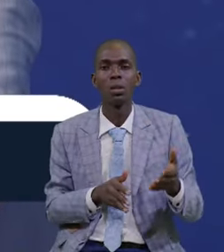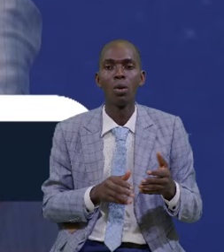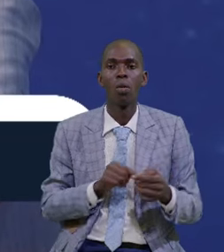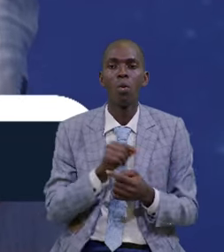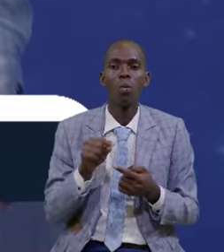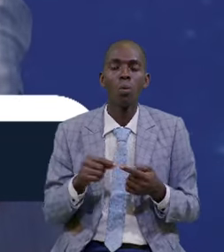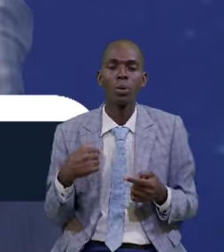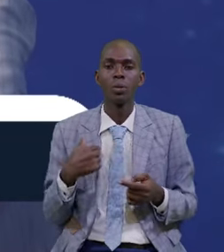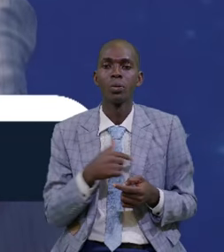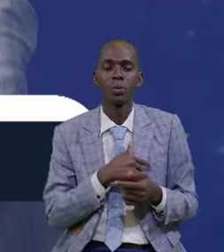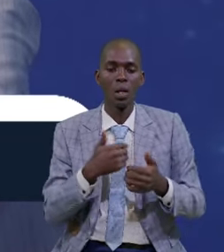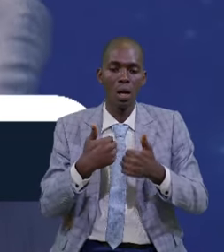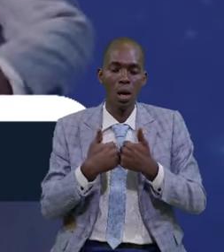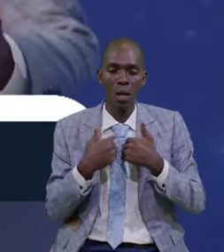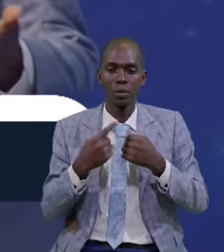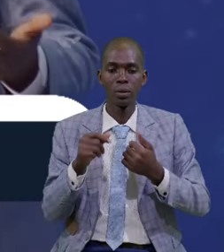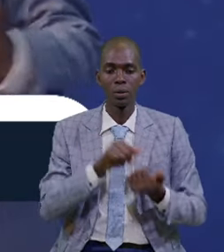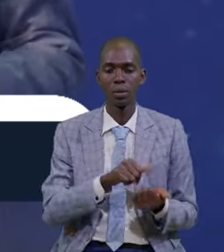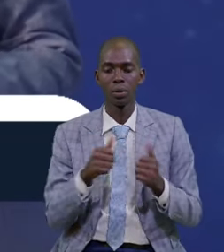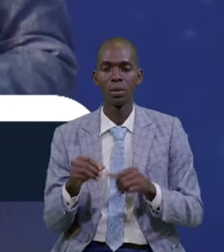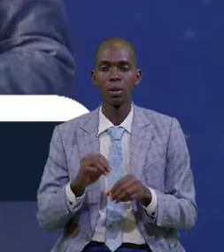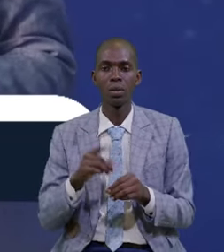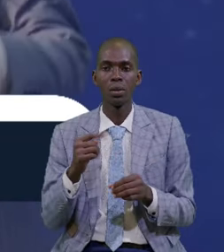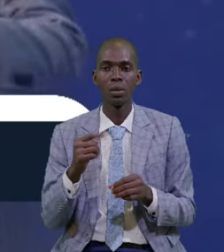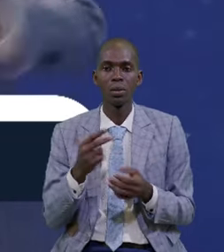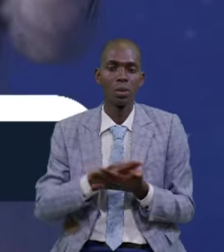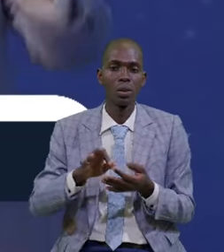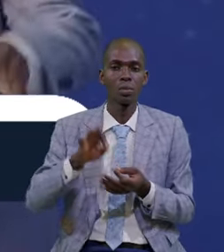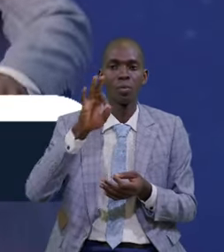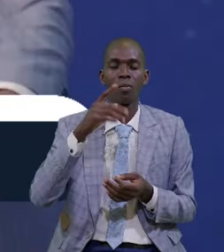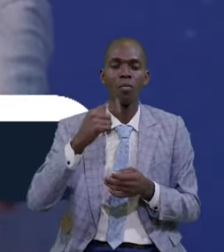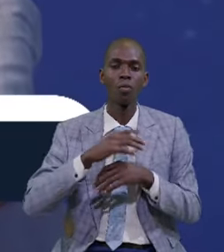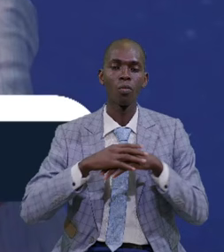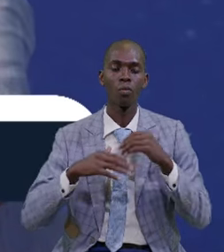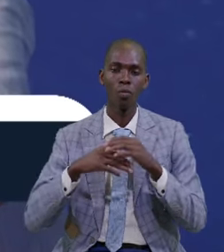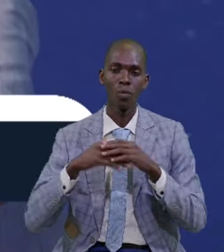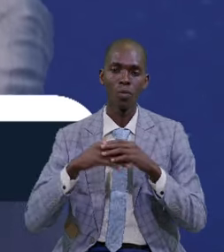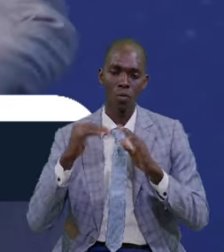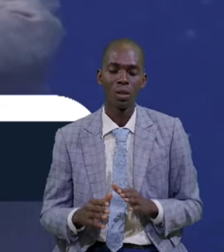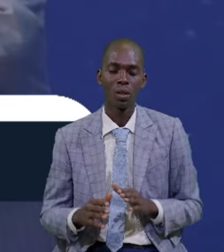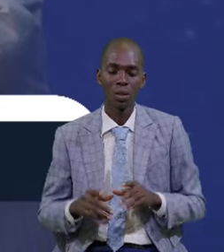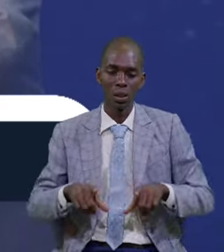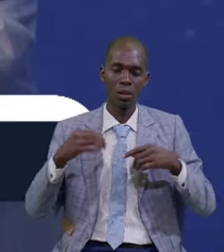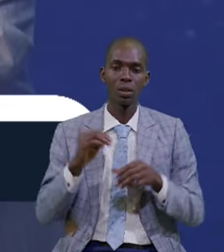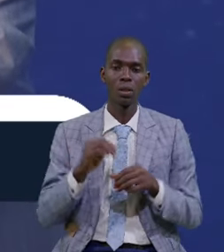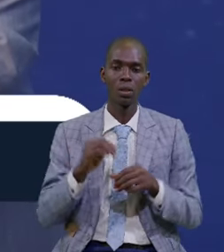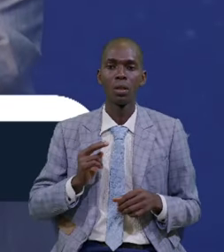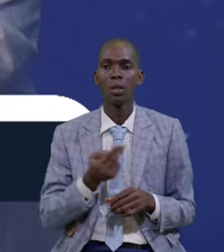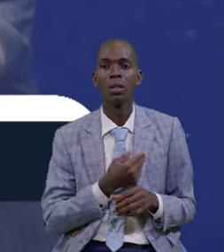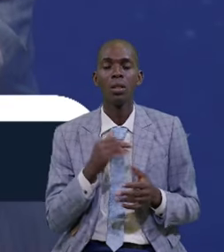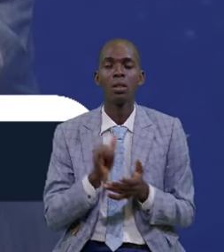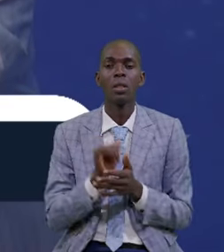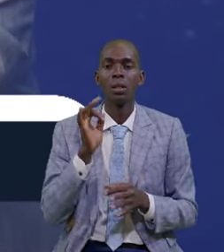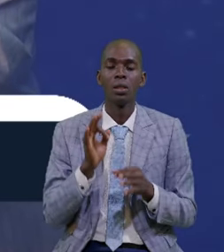the baptism in the Holy Ghost, the Comforter resides in us, that he may